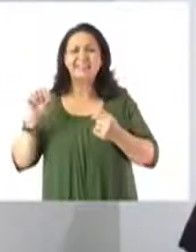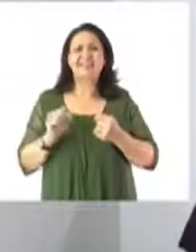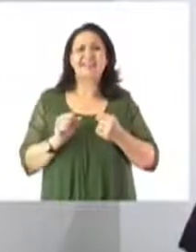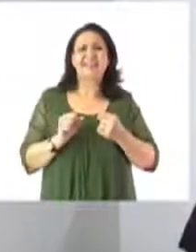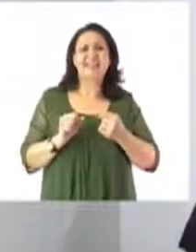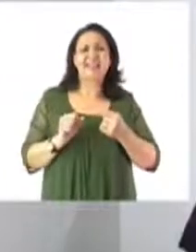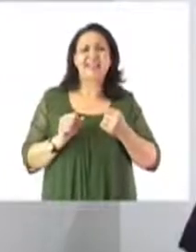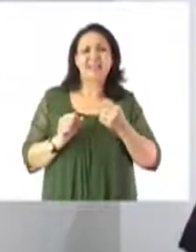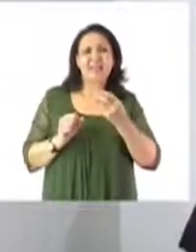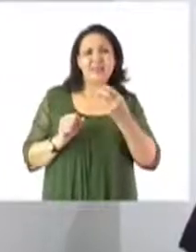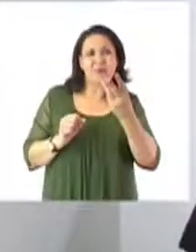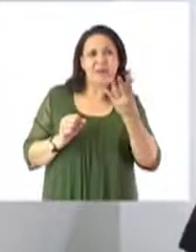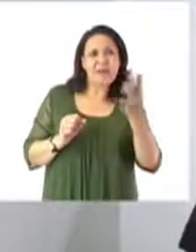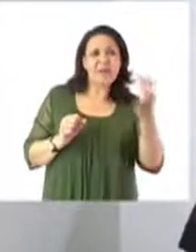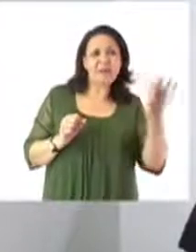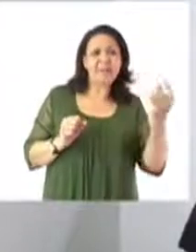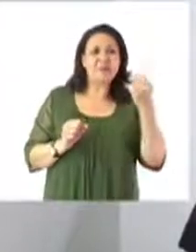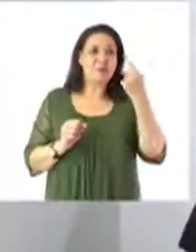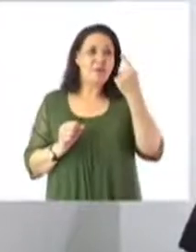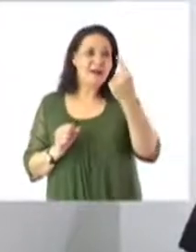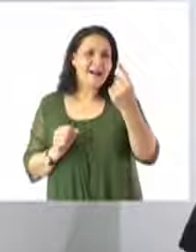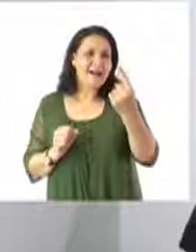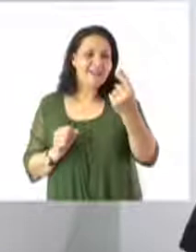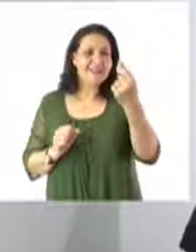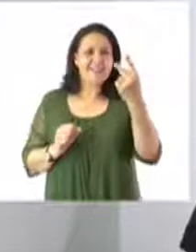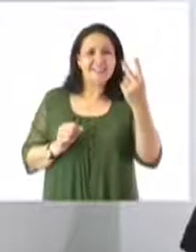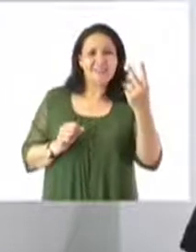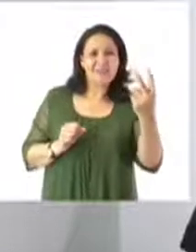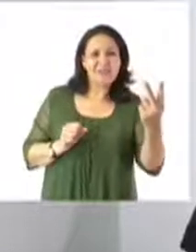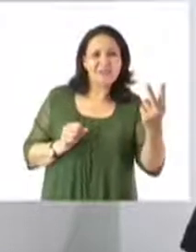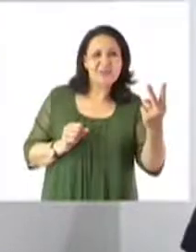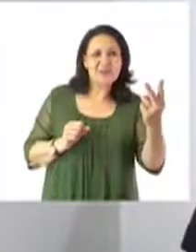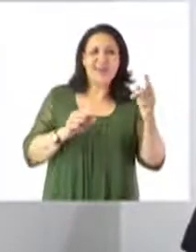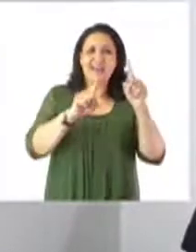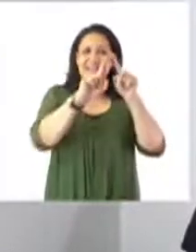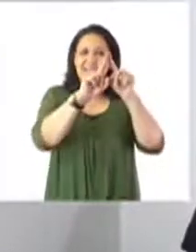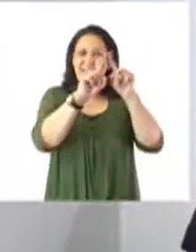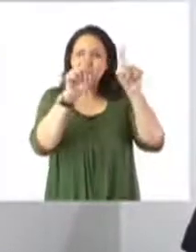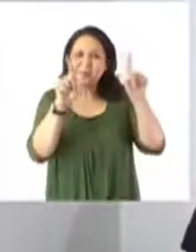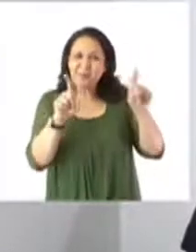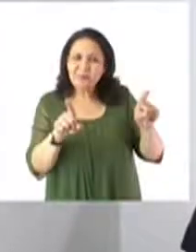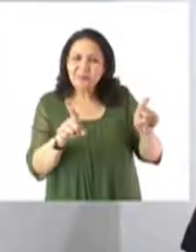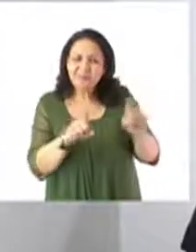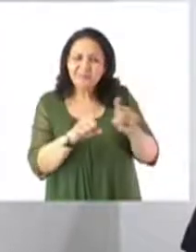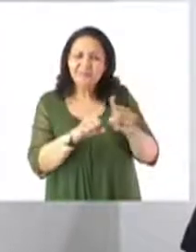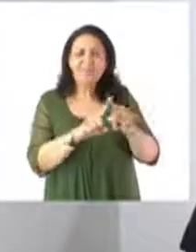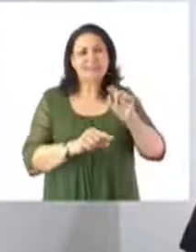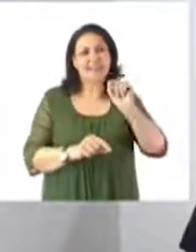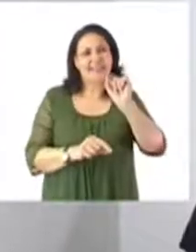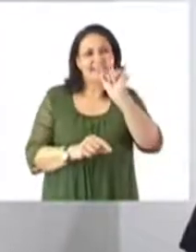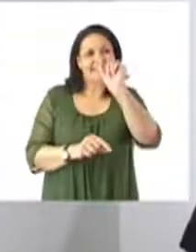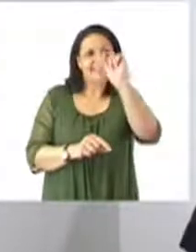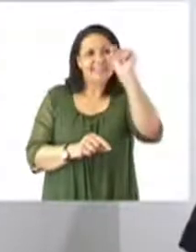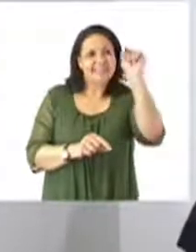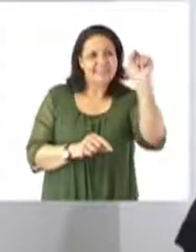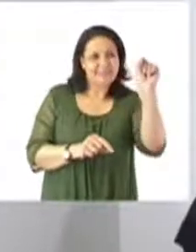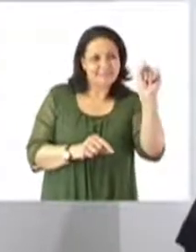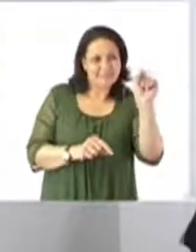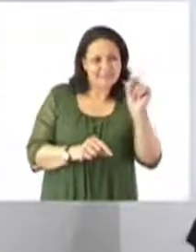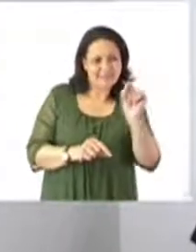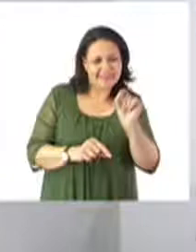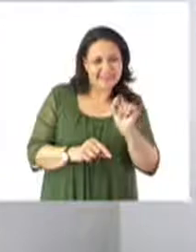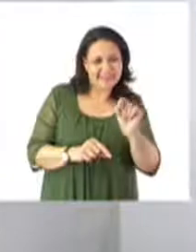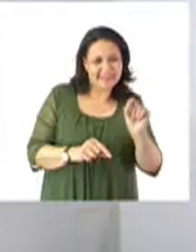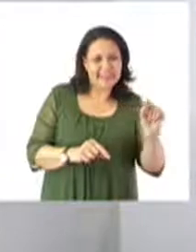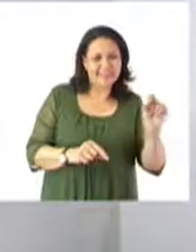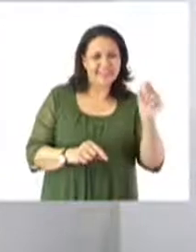butterflies? 1, 2. Now can you write number 2 in the block? Number 2, the